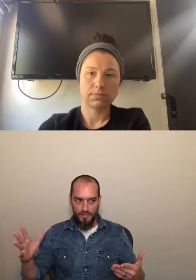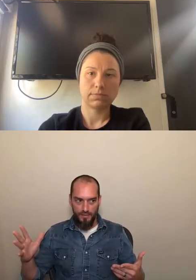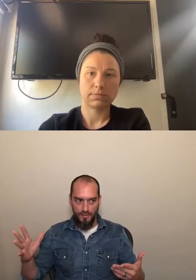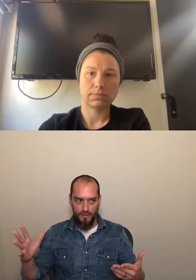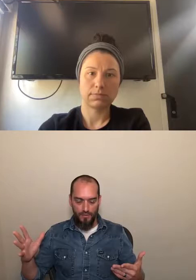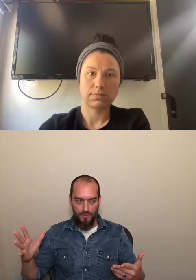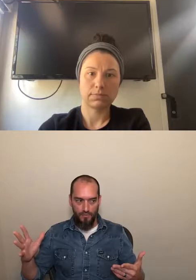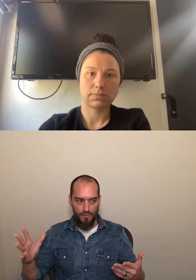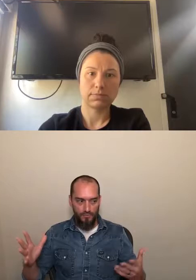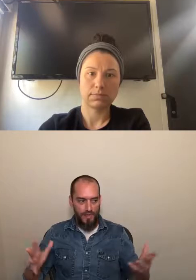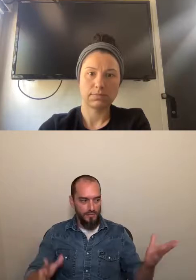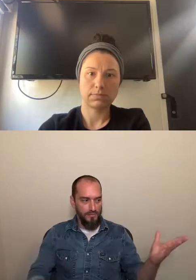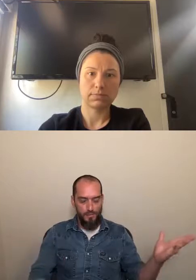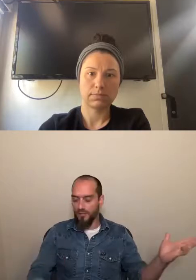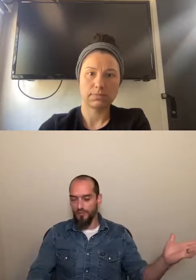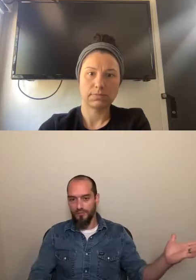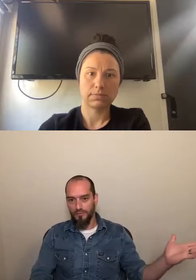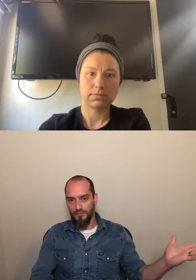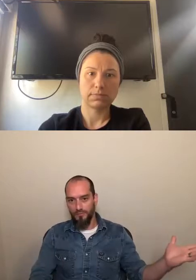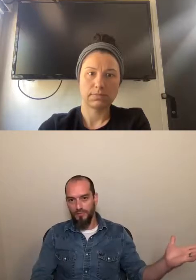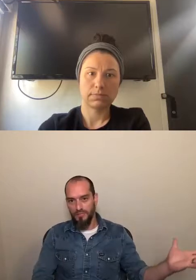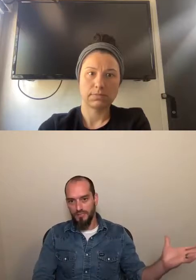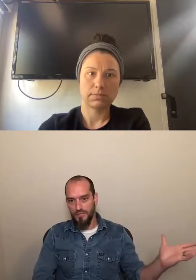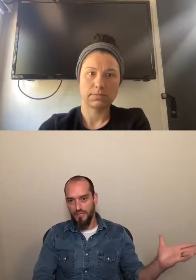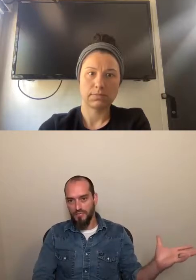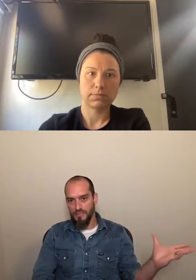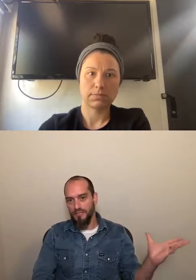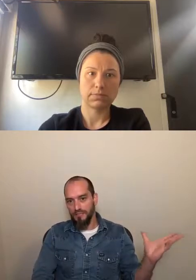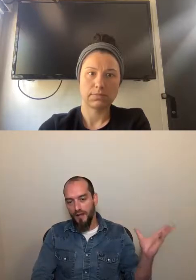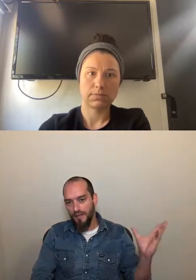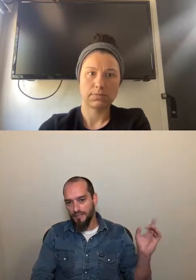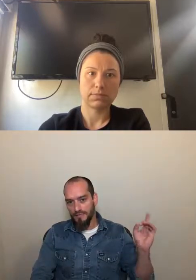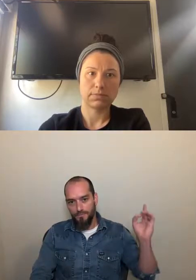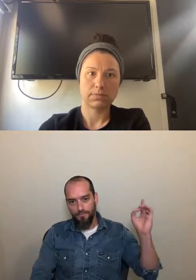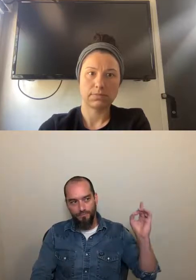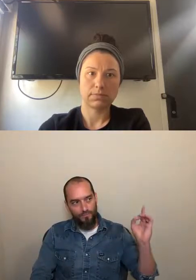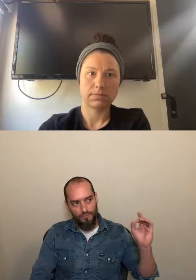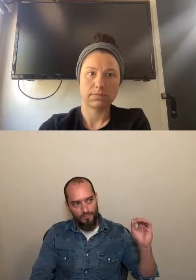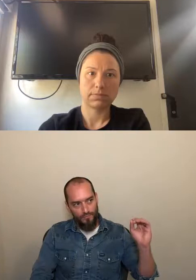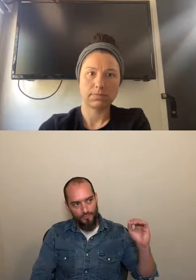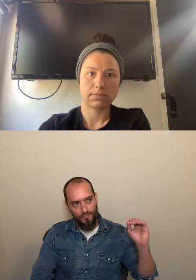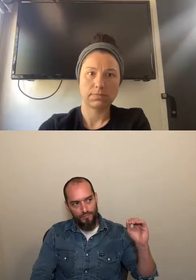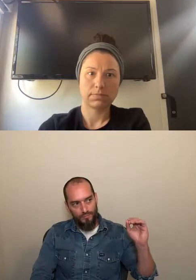And the fact that the medical community has not